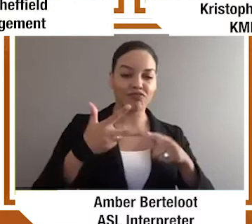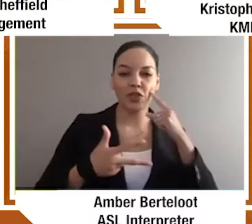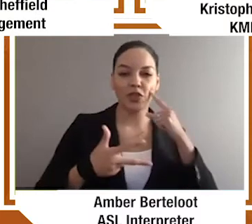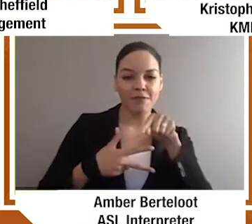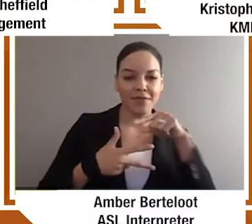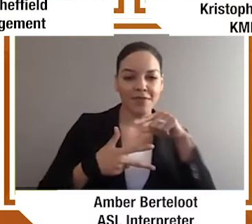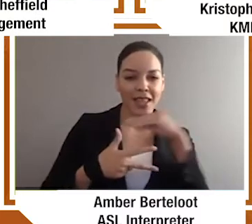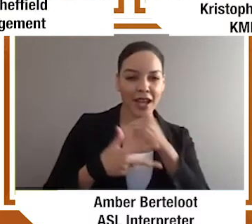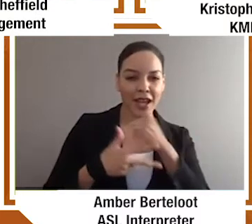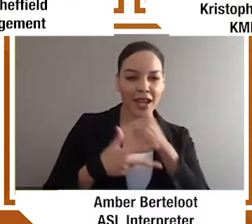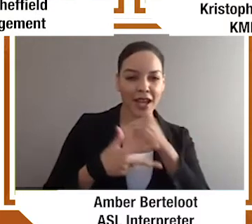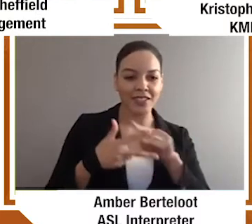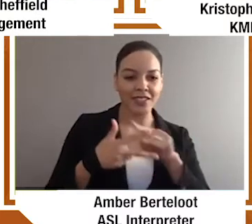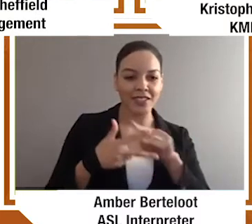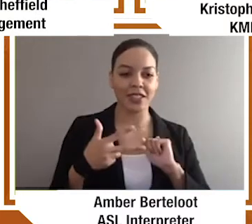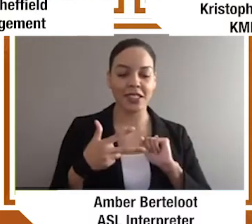That Molly Ringwald, I'm like,